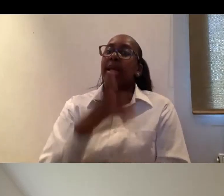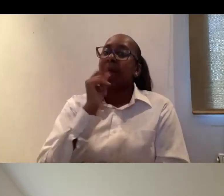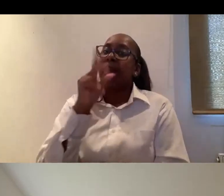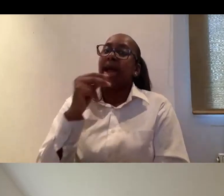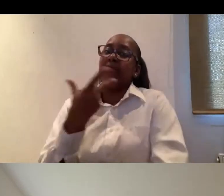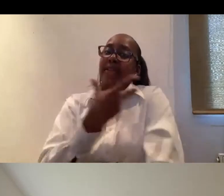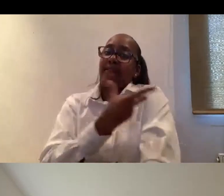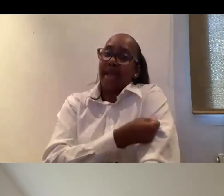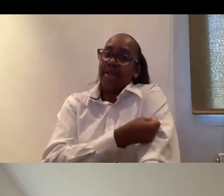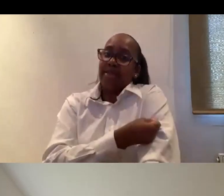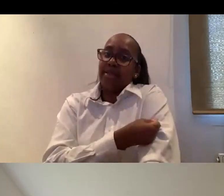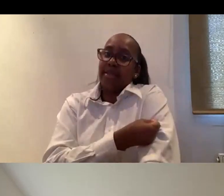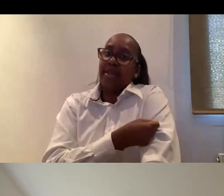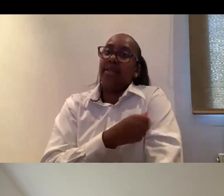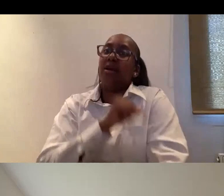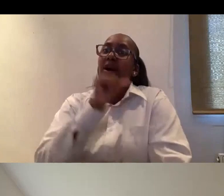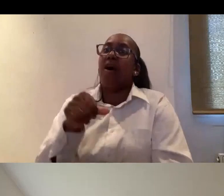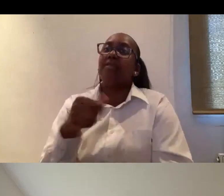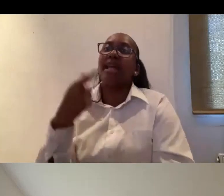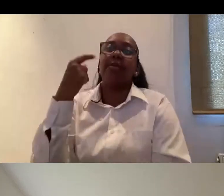after having a tooth removed?